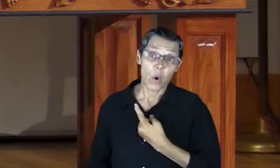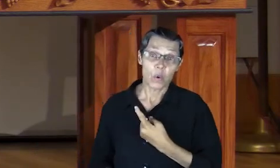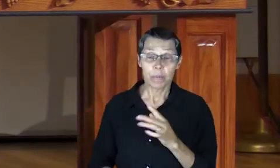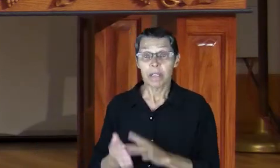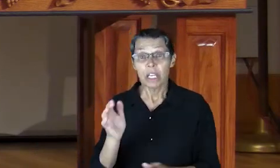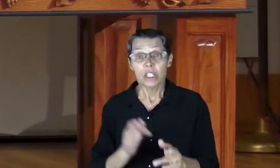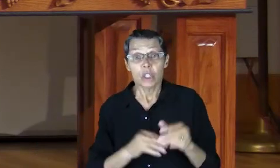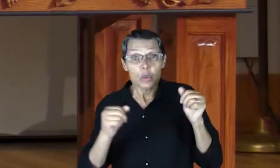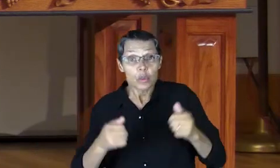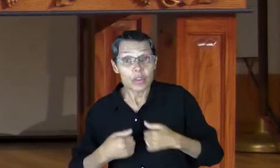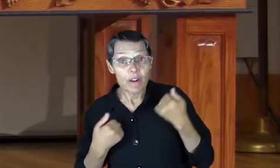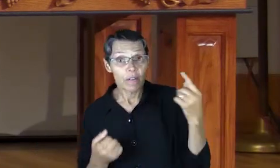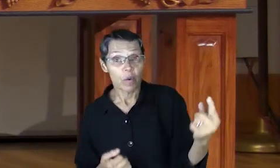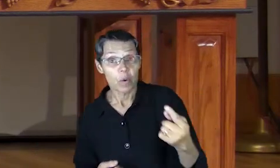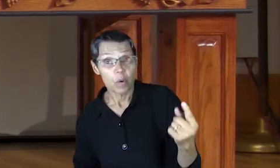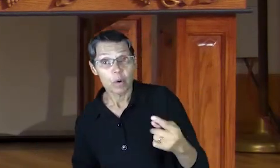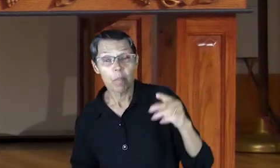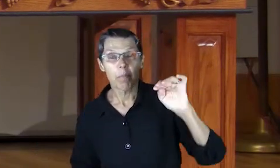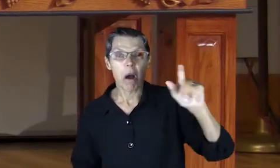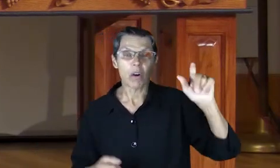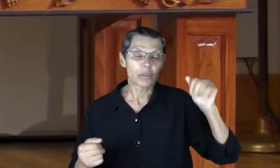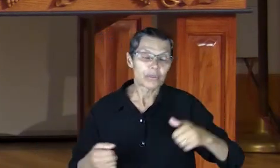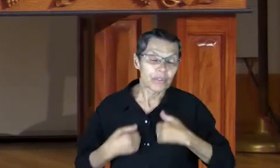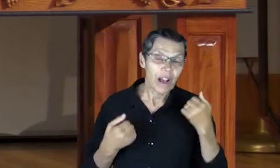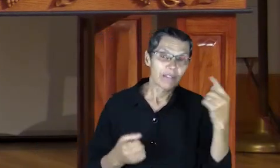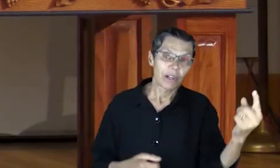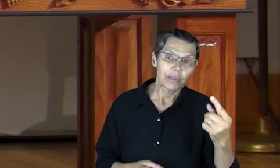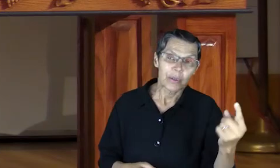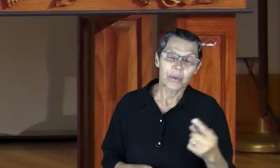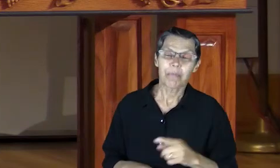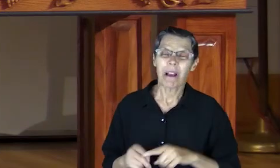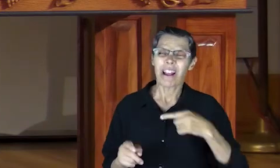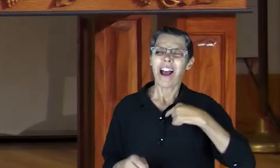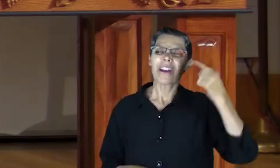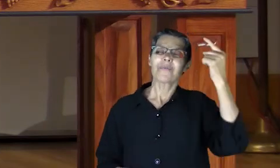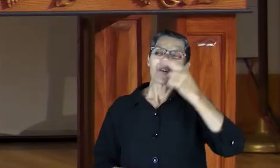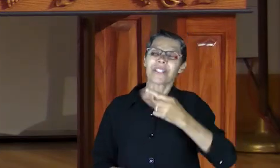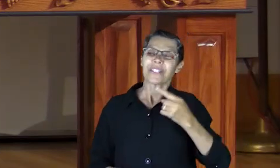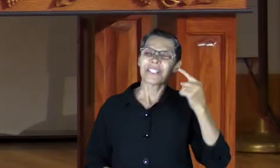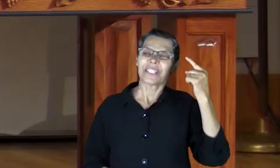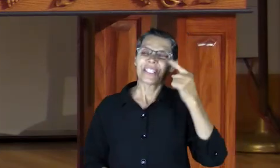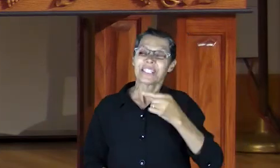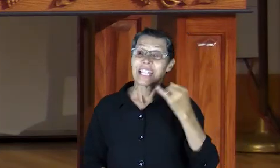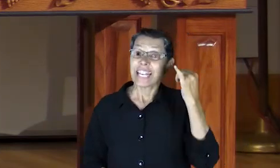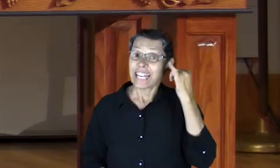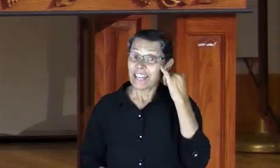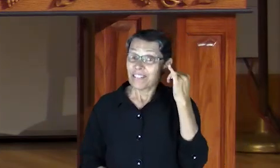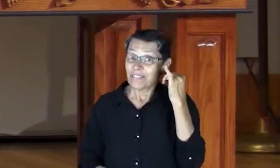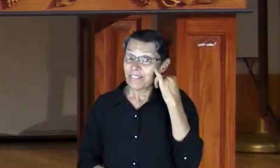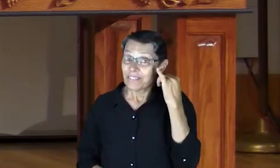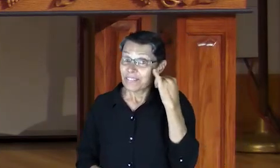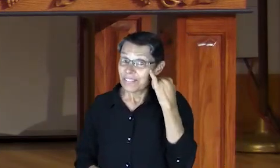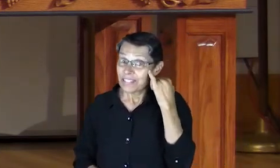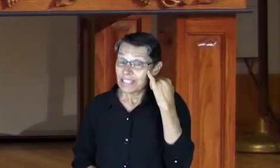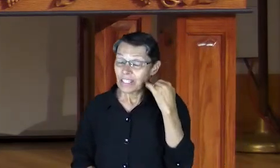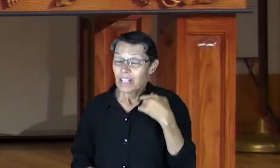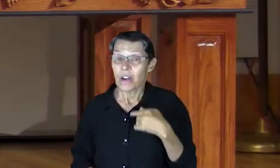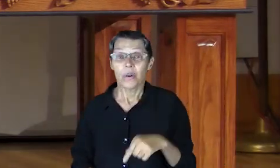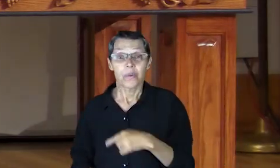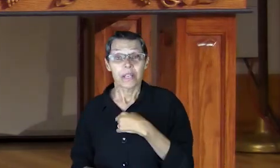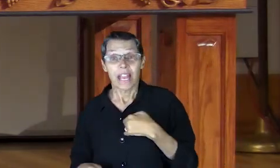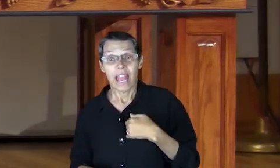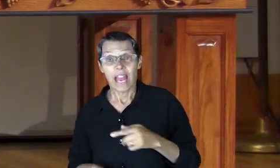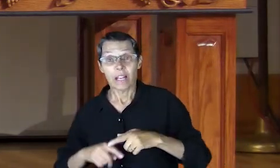own. Jesus could have survived on his own. Paul could have survived on his own. But I wonder if we catch the vision that